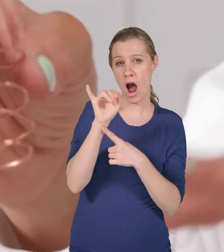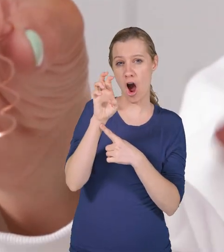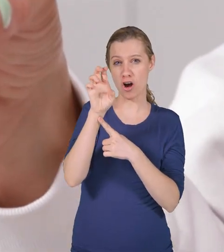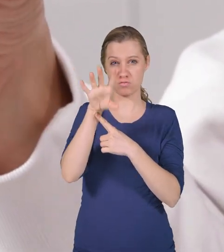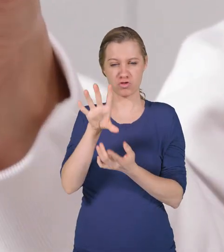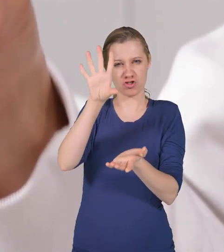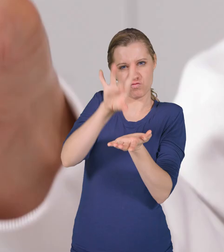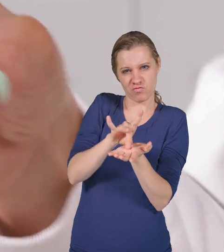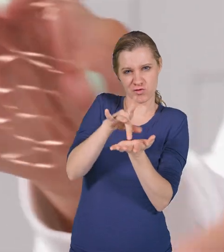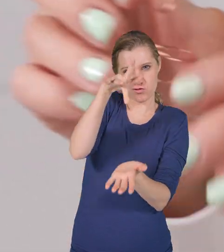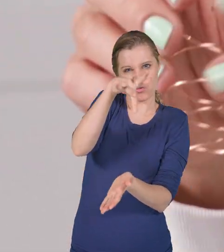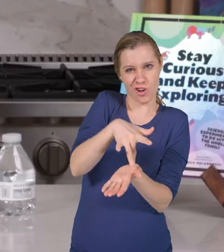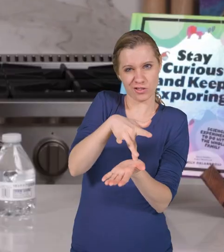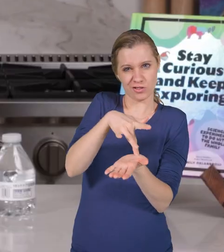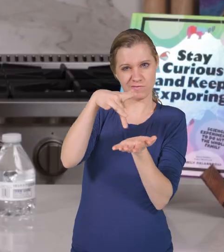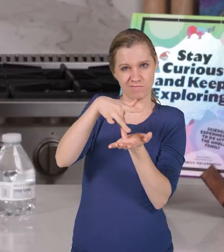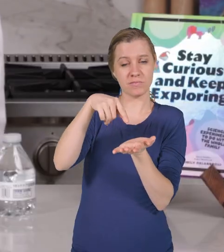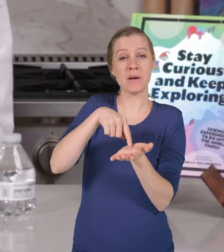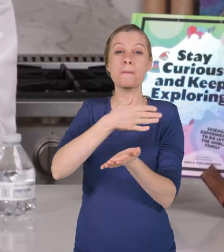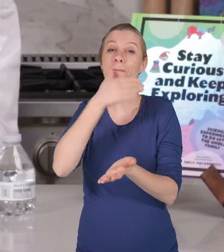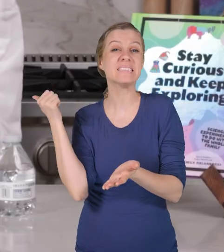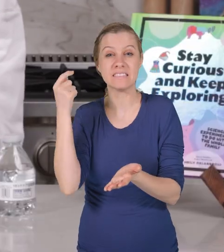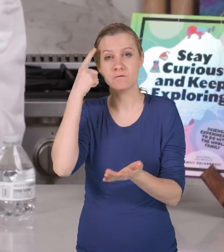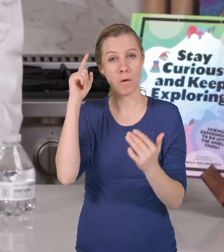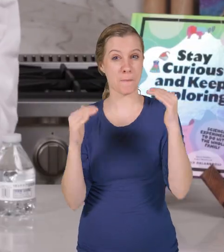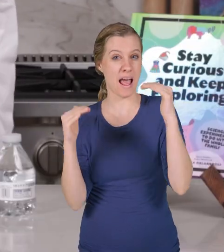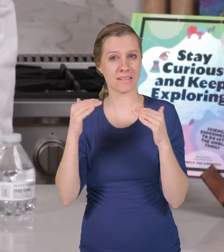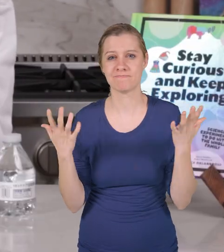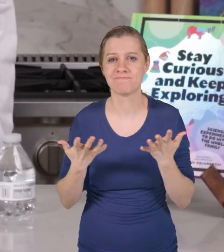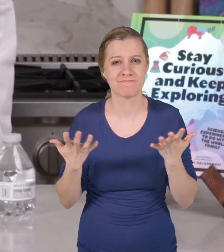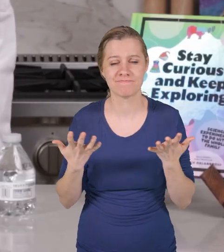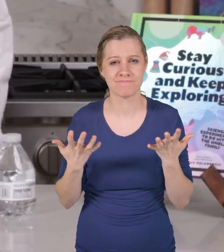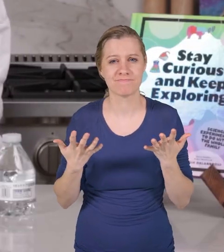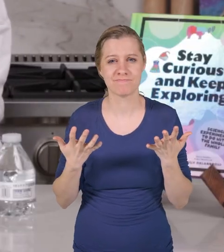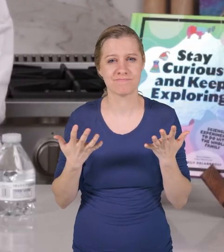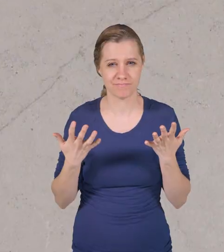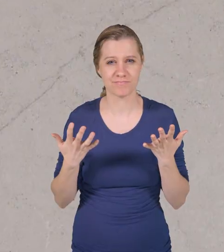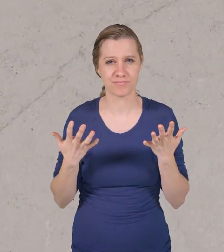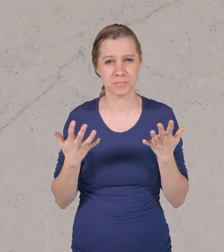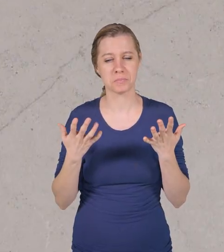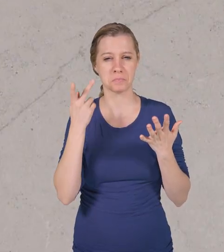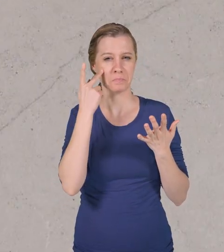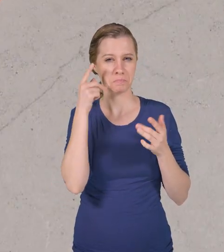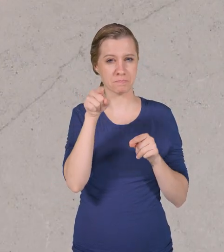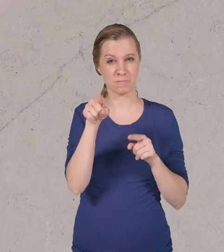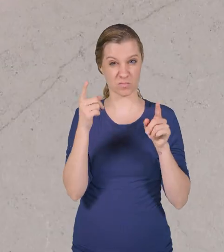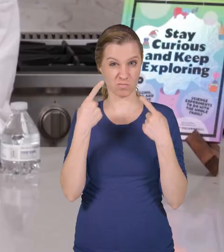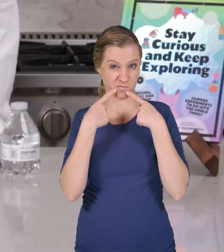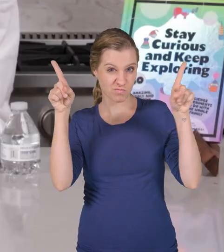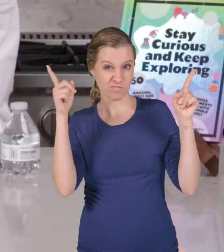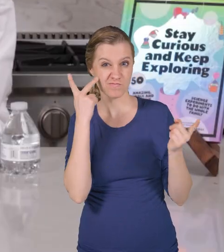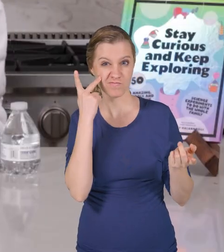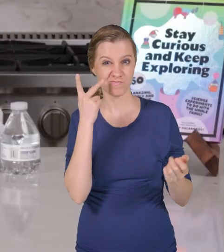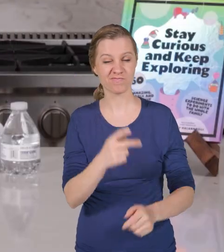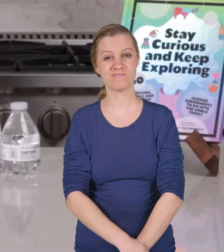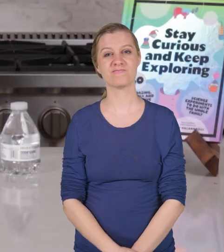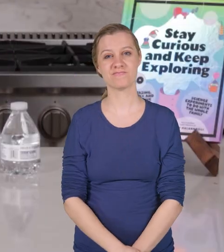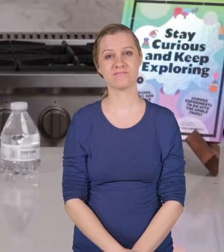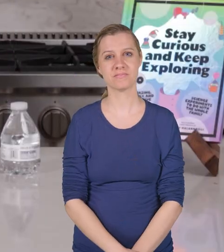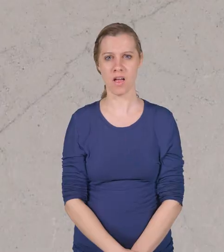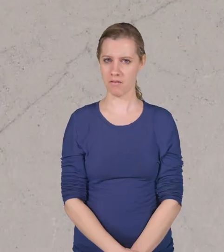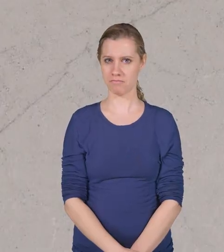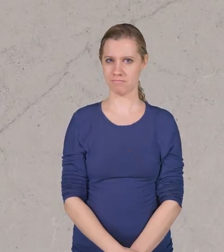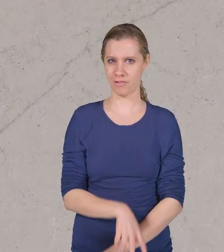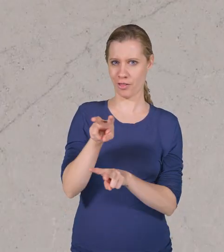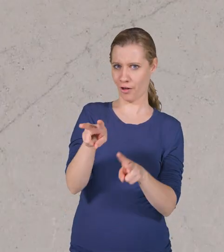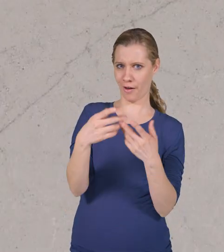your wire structure to touch the magnet, but this is what I found to be the best way for balance. Let's see if that ends up working here.